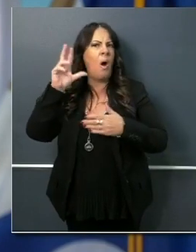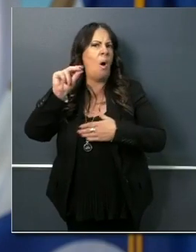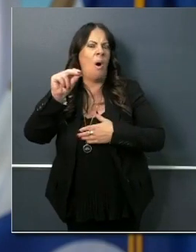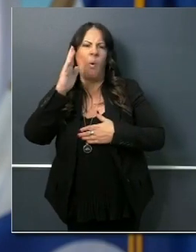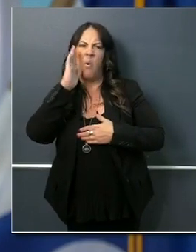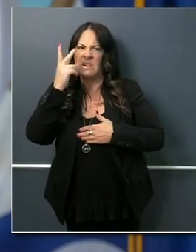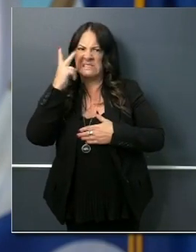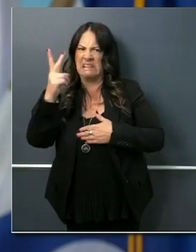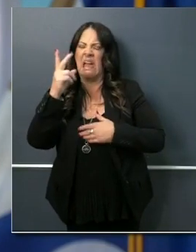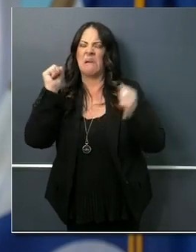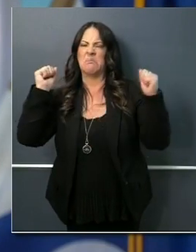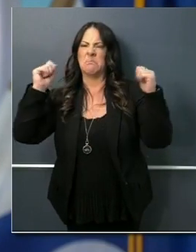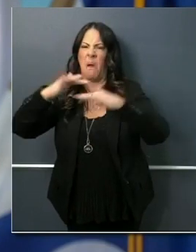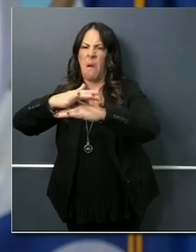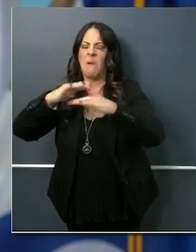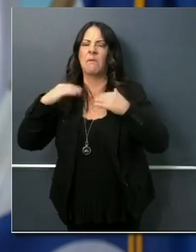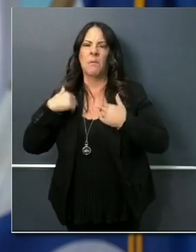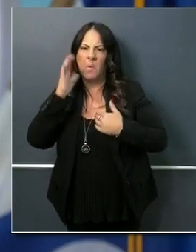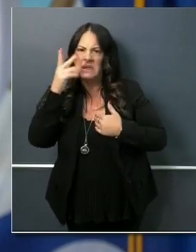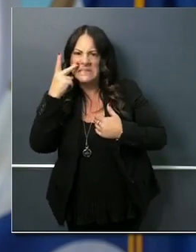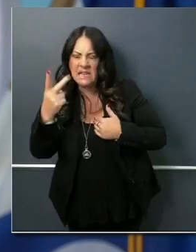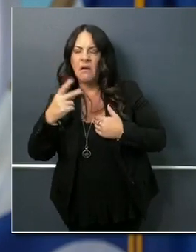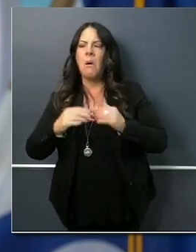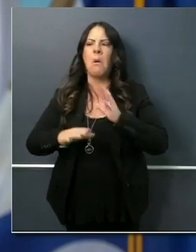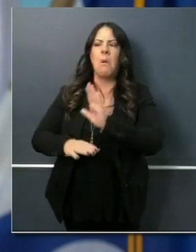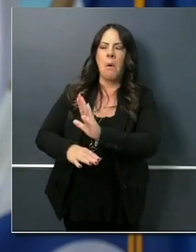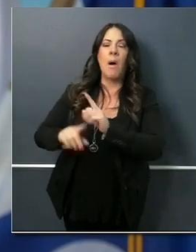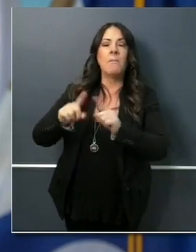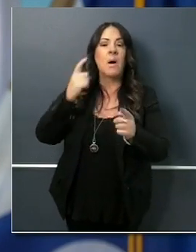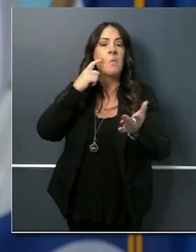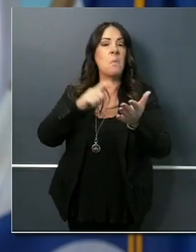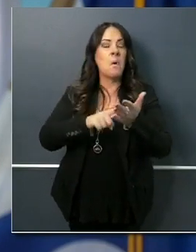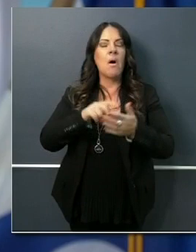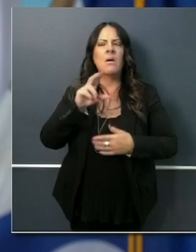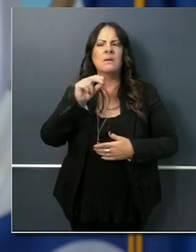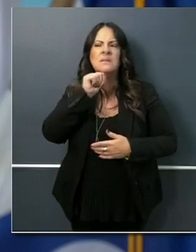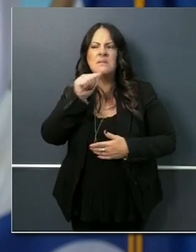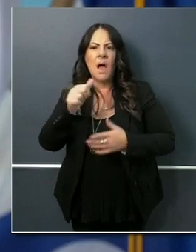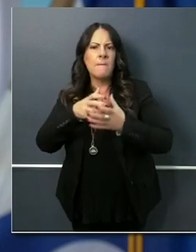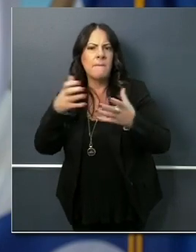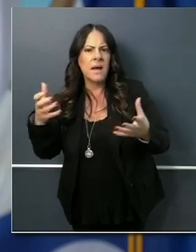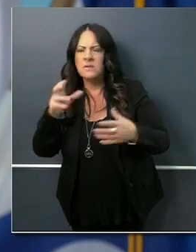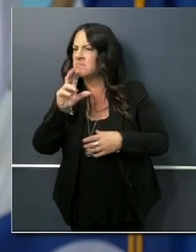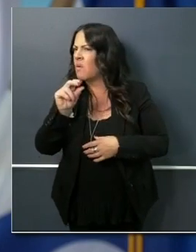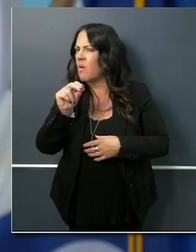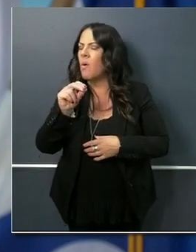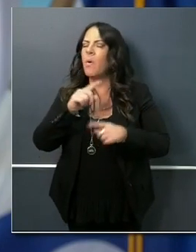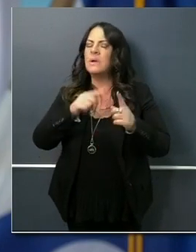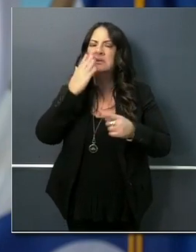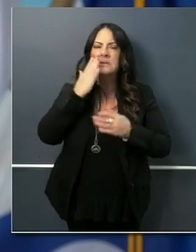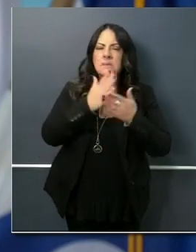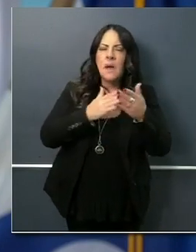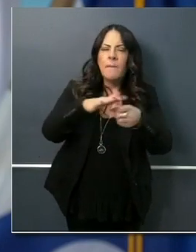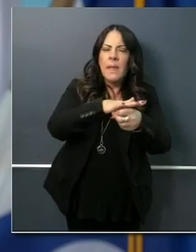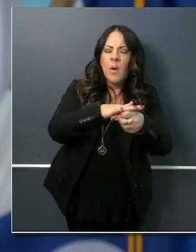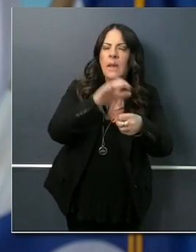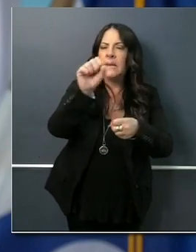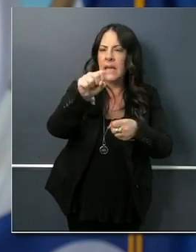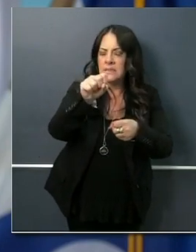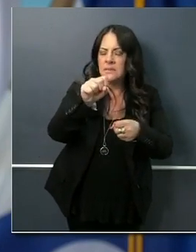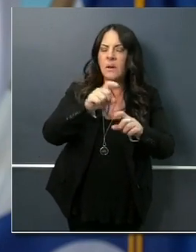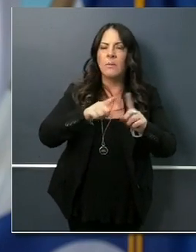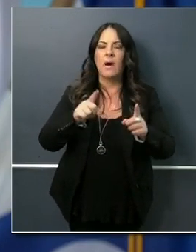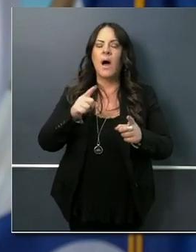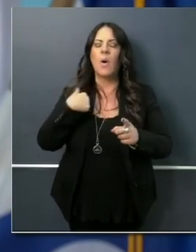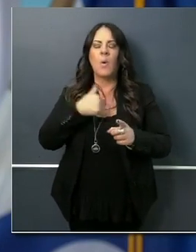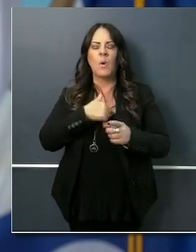beaches and our parks and playgrounds. We saw certainly increased activity, but it just, again, reinforces why